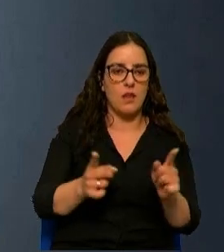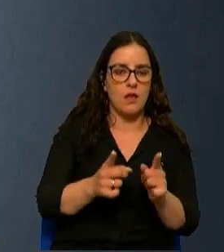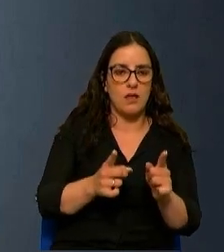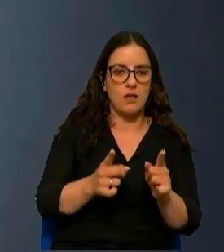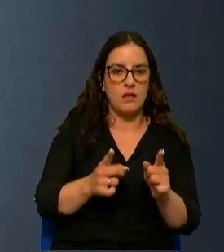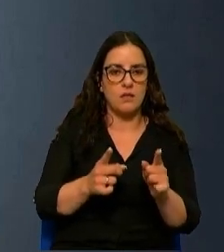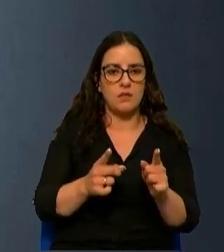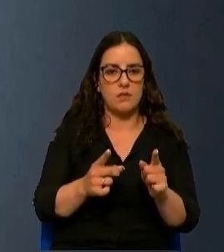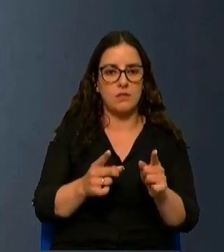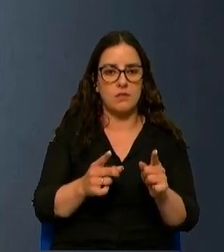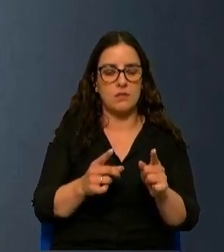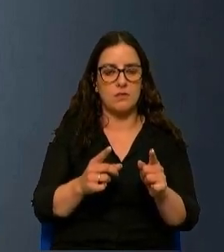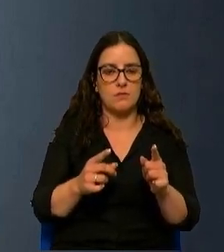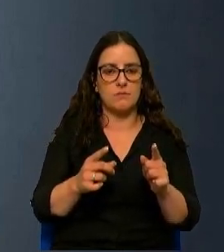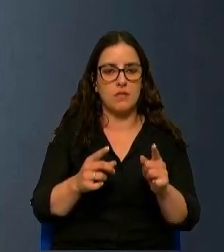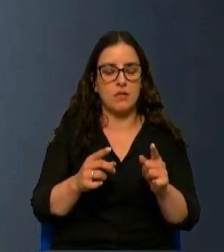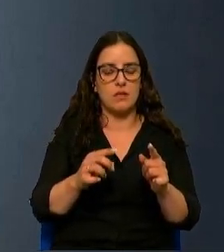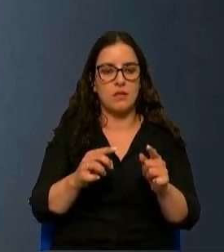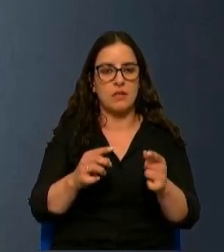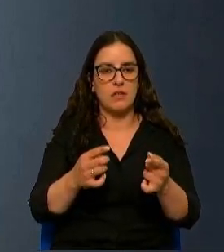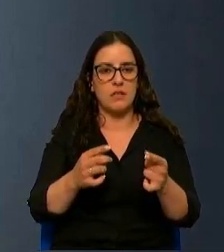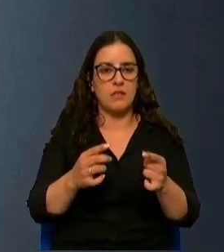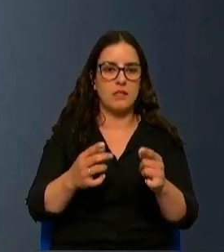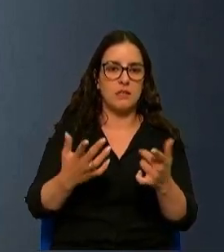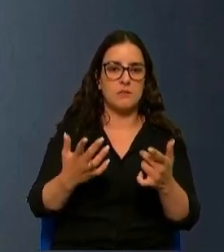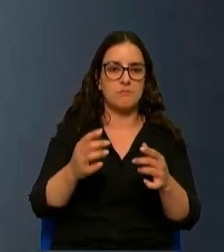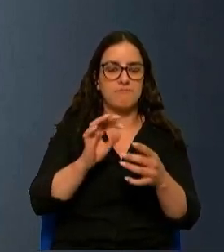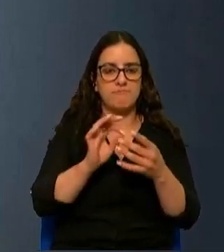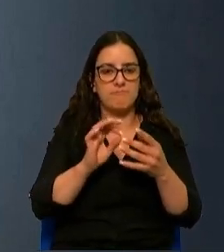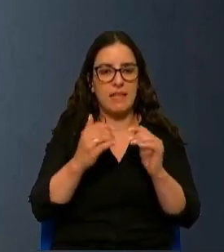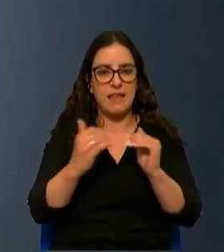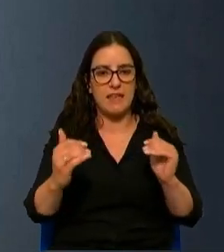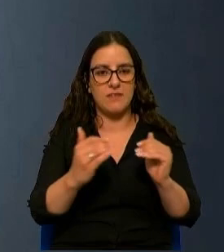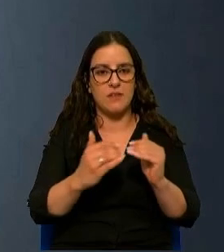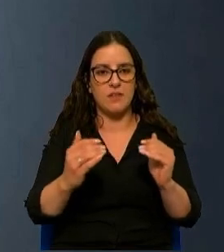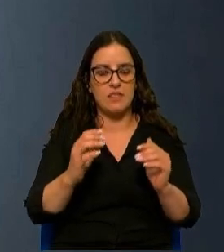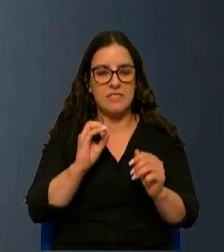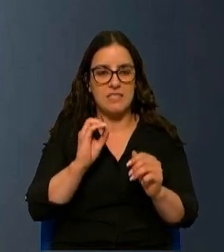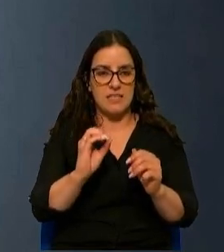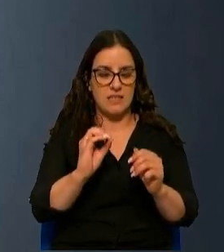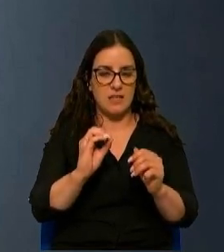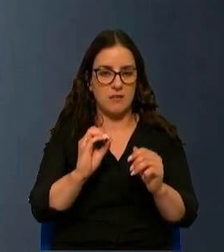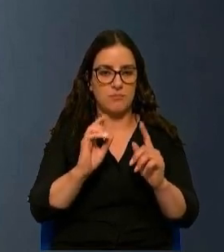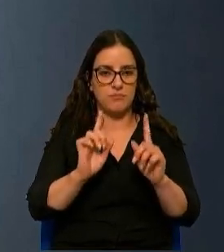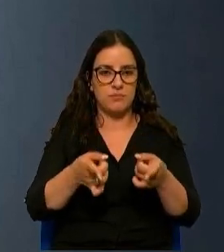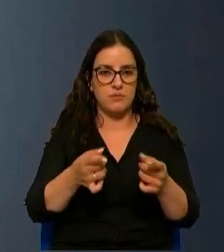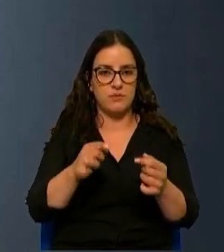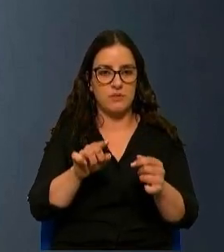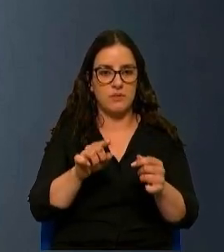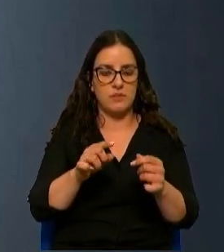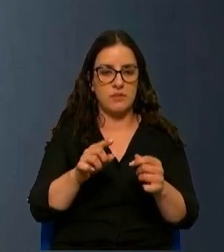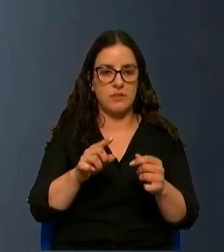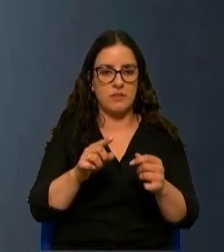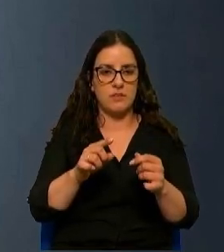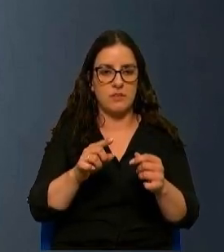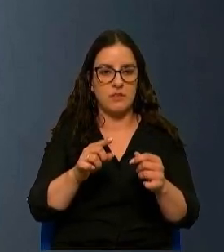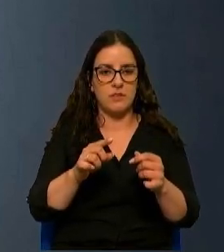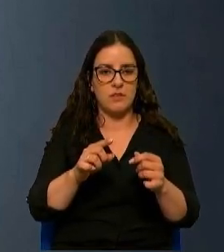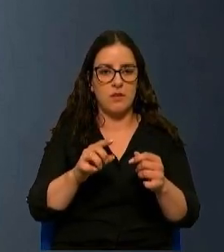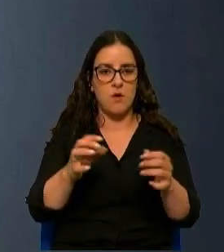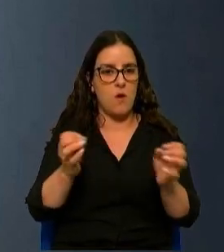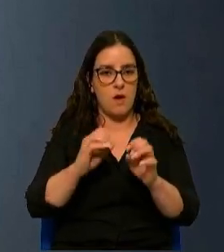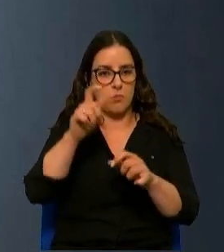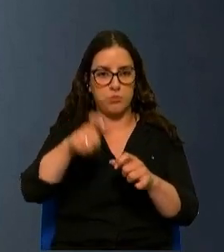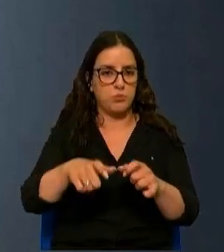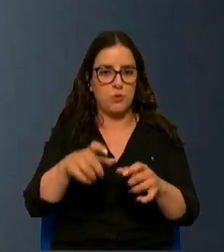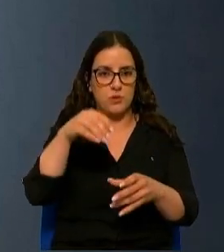autonomous driving levels, starting with level zero with nothing and L5, where there's no driver in the car